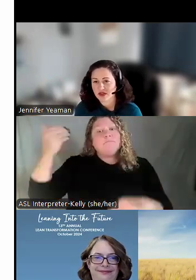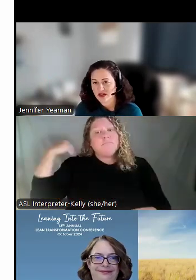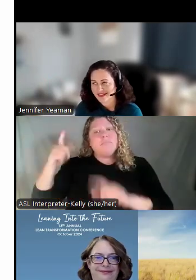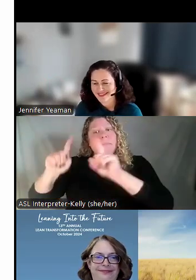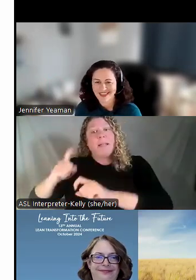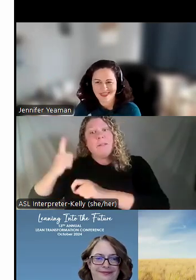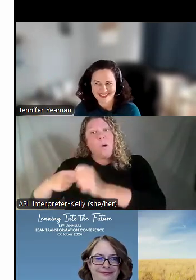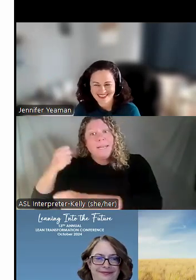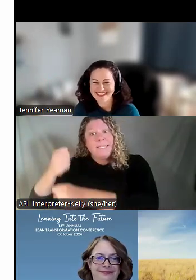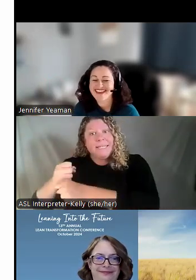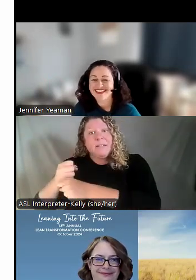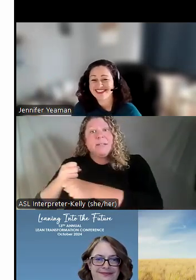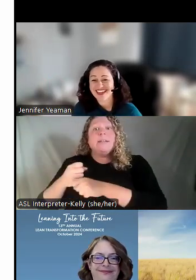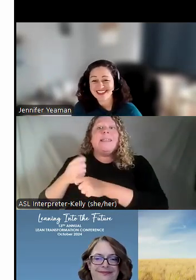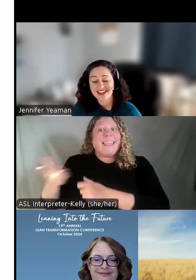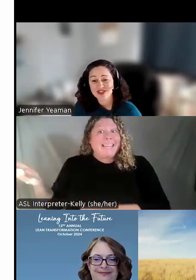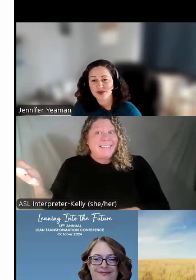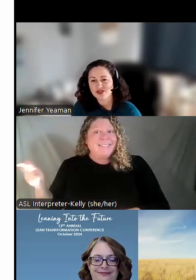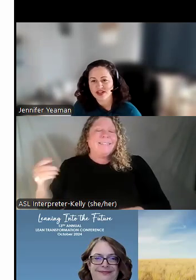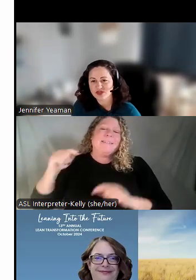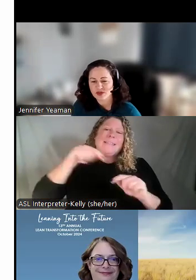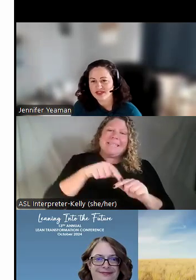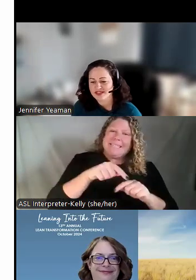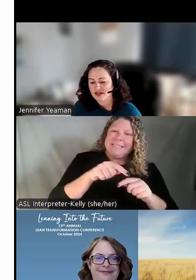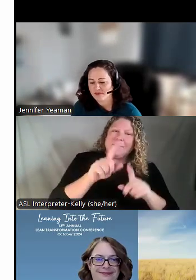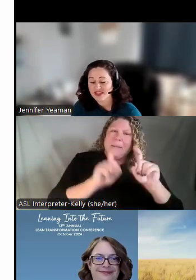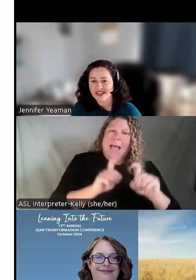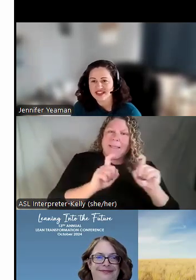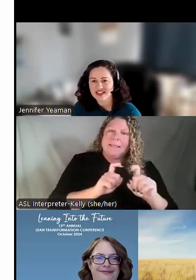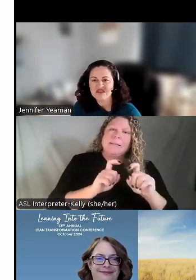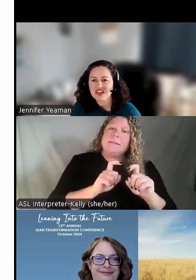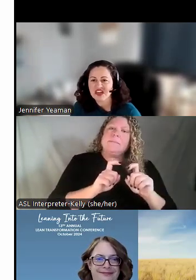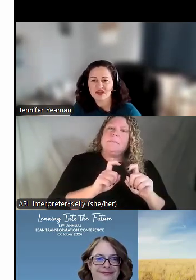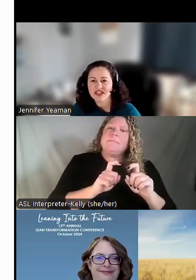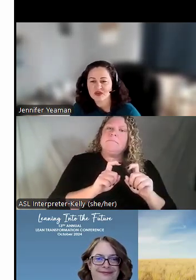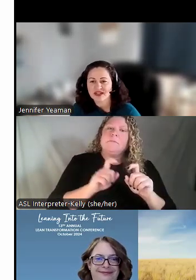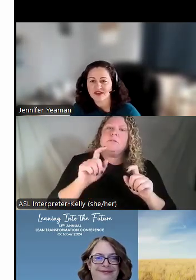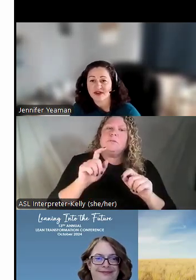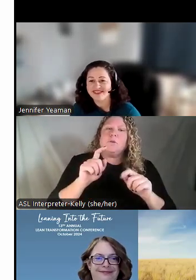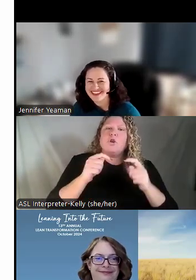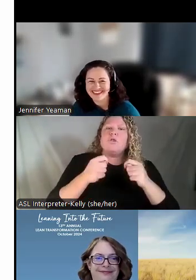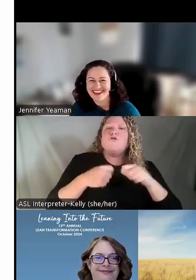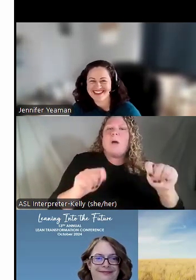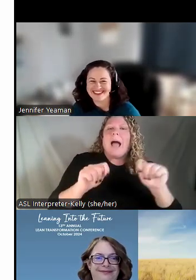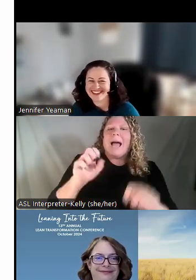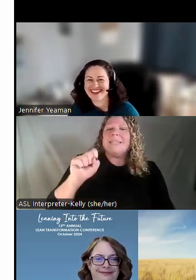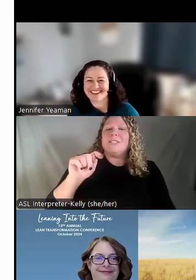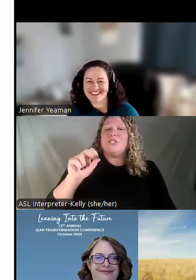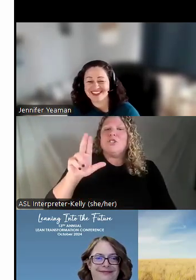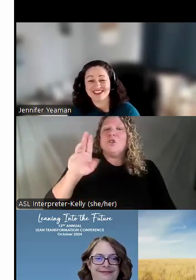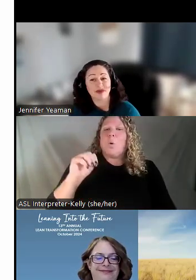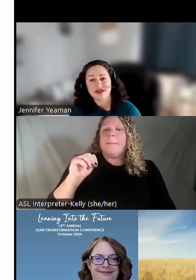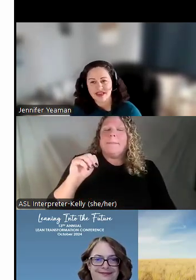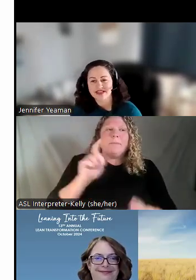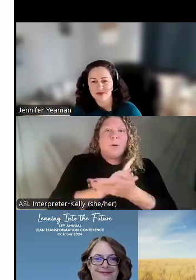that's a year-long thing. In this case, I just want to try and storm this this idea. It only take a week, or like in our case, it only take